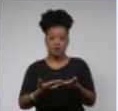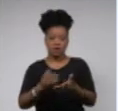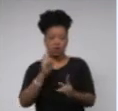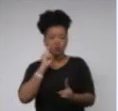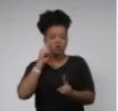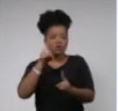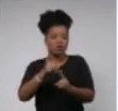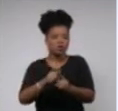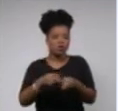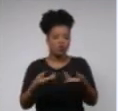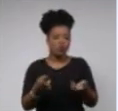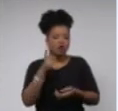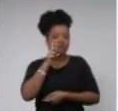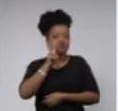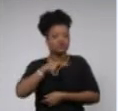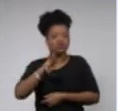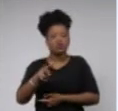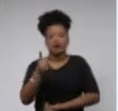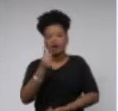569,371, of which